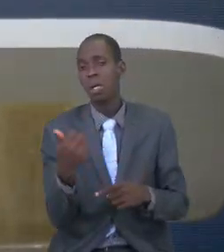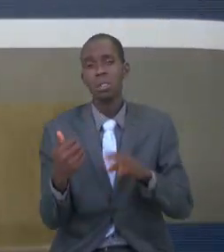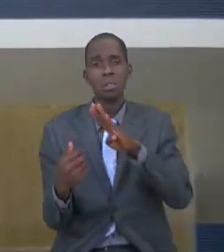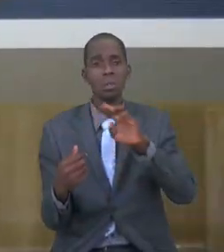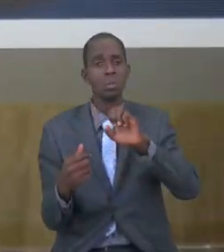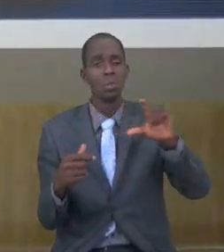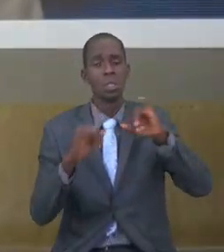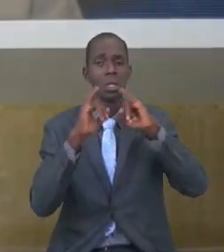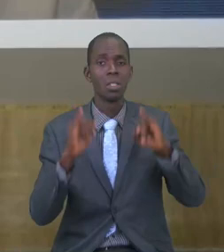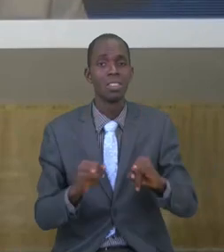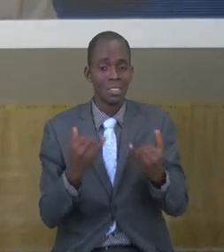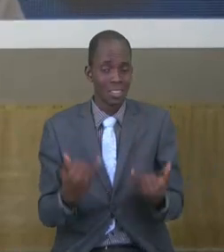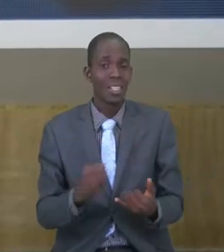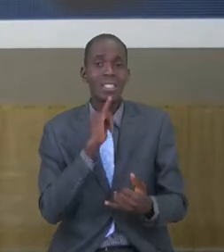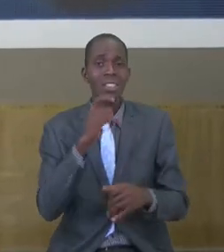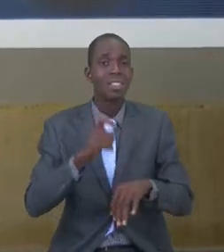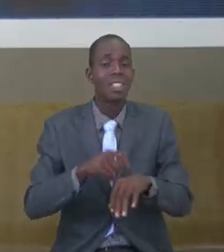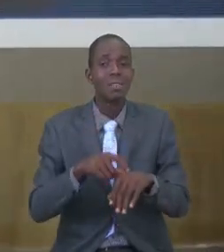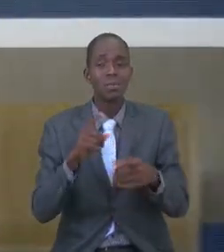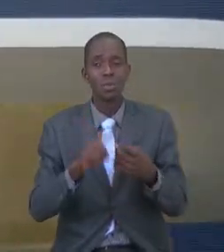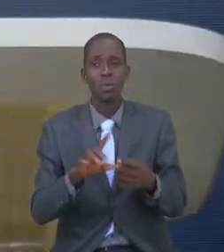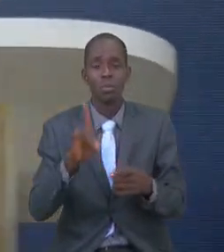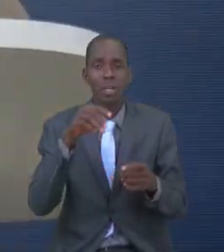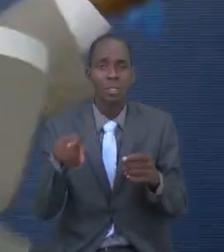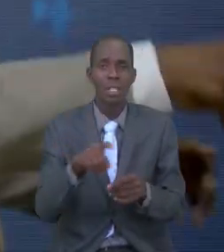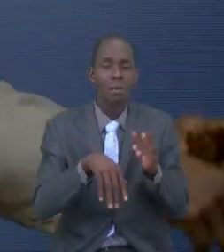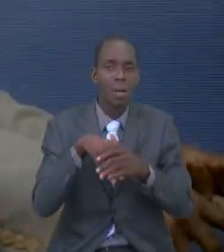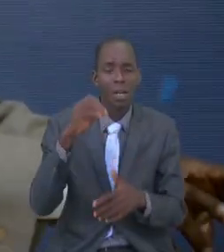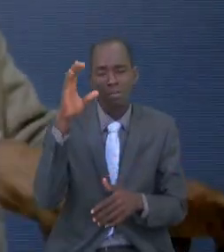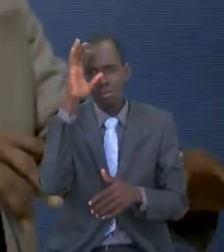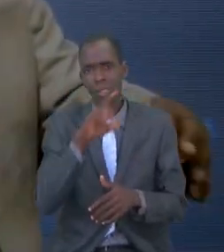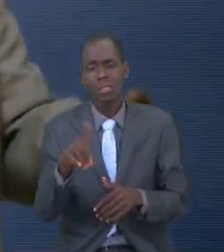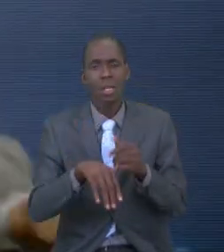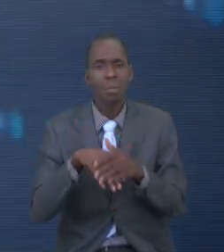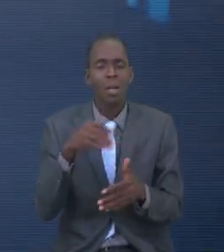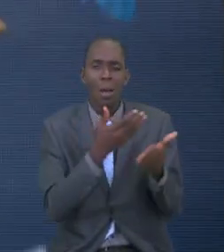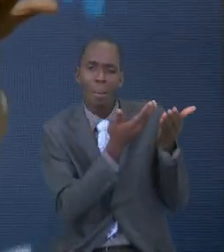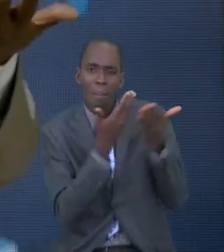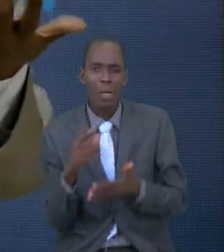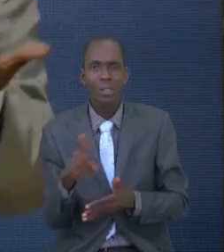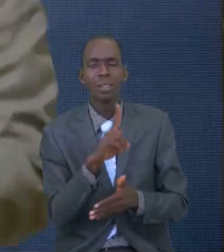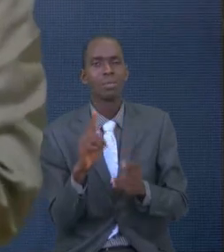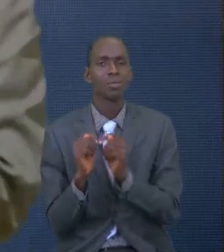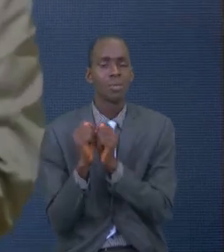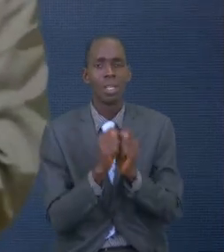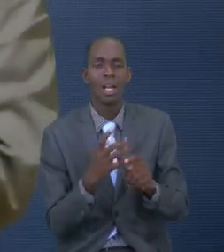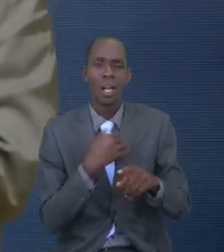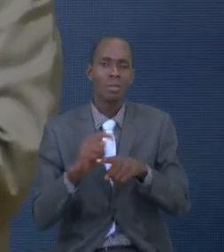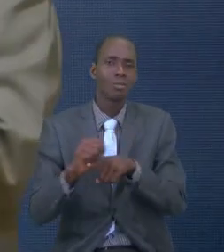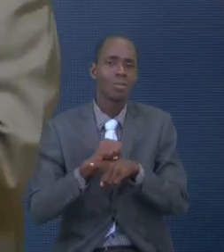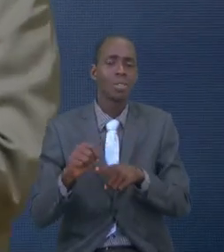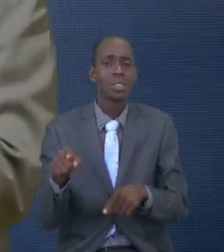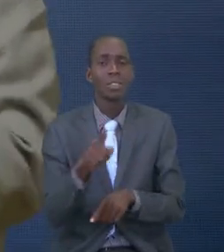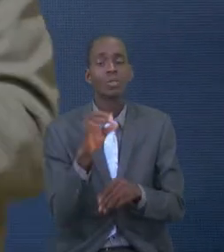time to find them out, search them out, and bring them together and train them so that they will